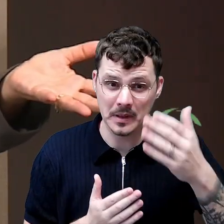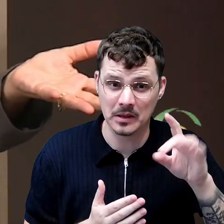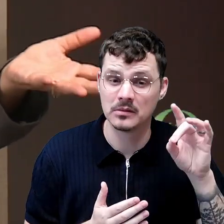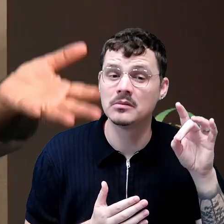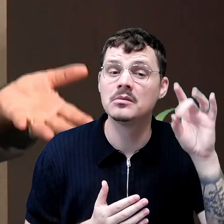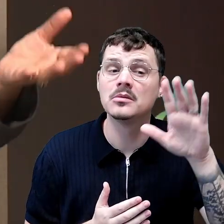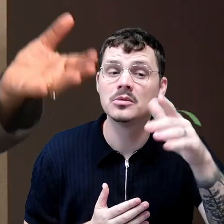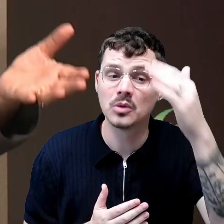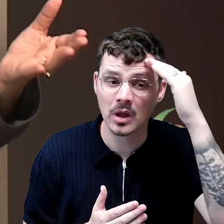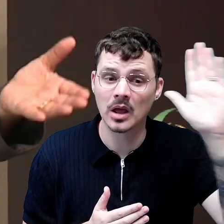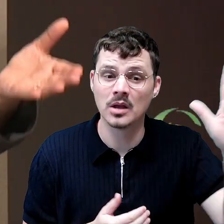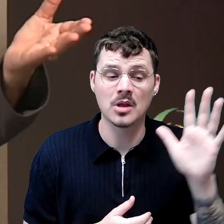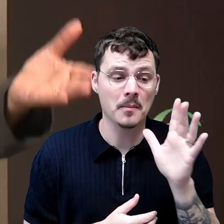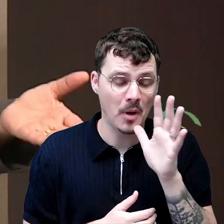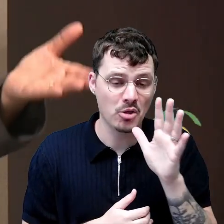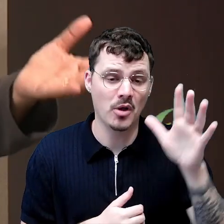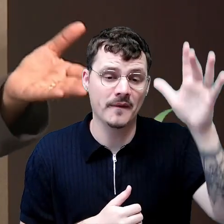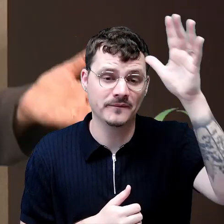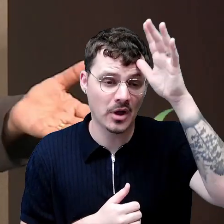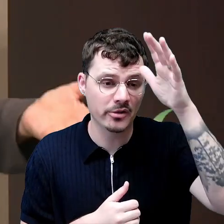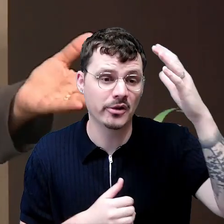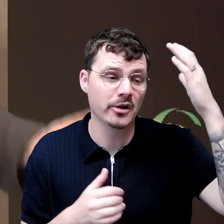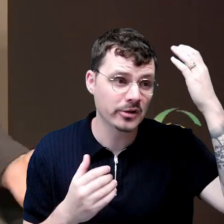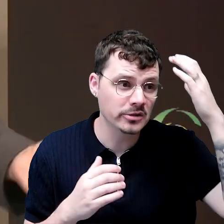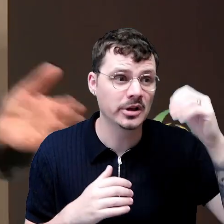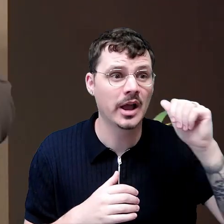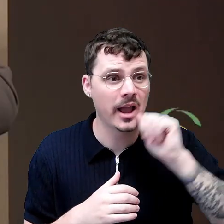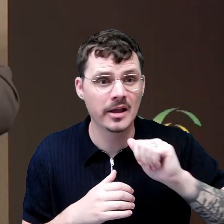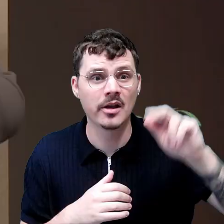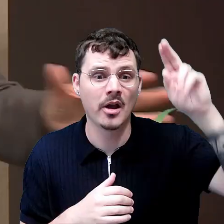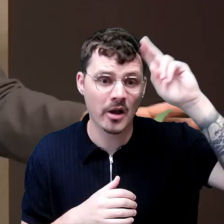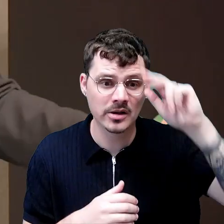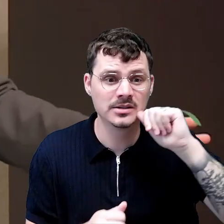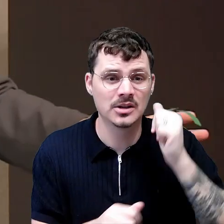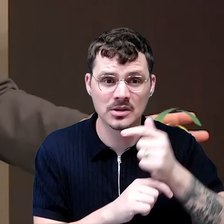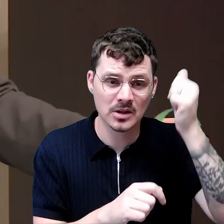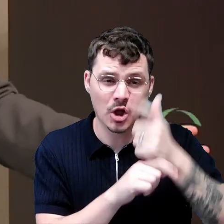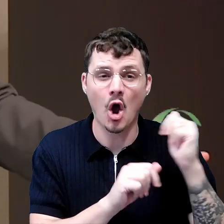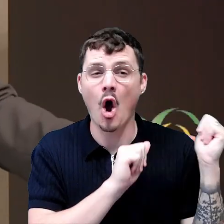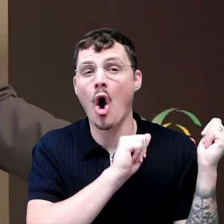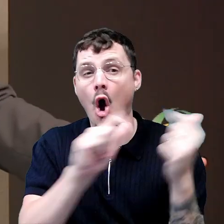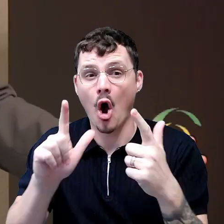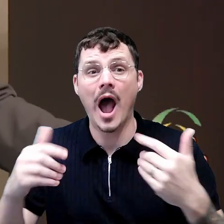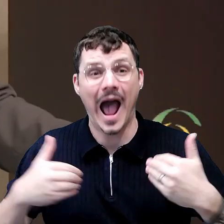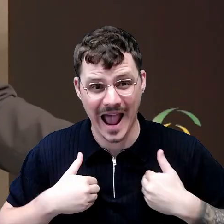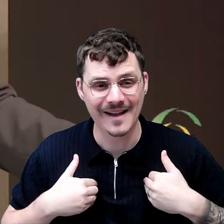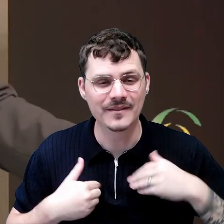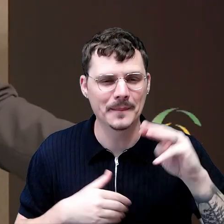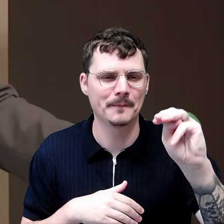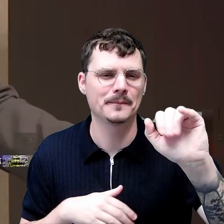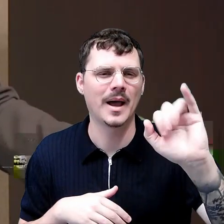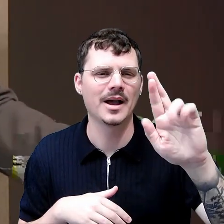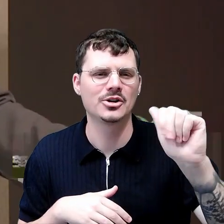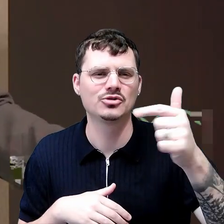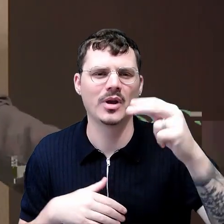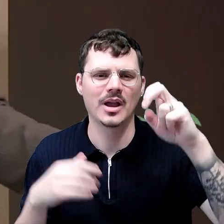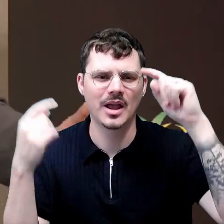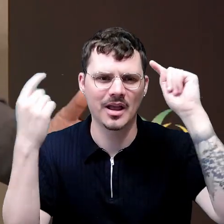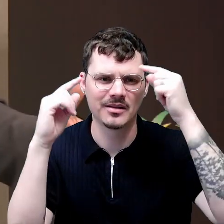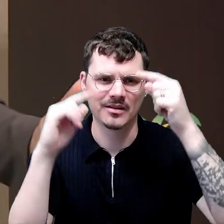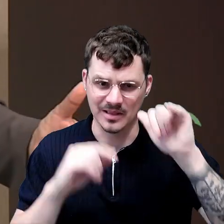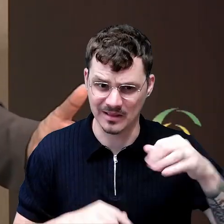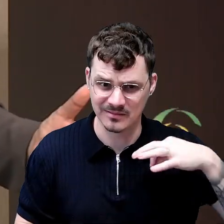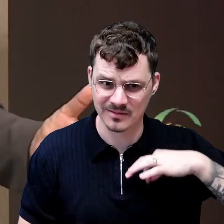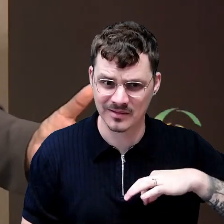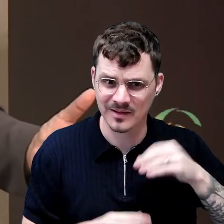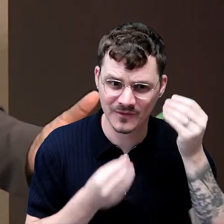that his mother, father, siblings, cousins, aunts, uncles, and grandparents all have migraine headaches? Yeah, I think